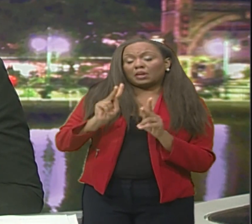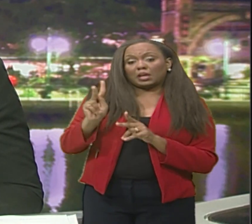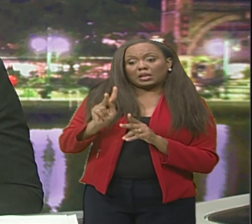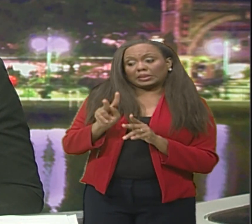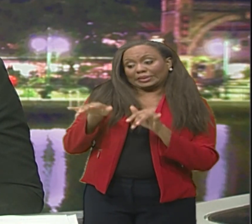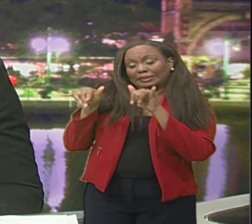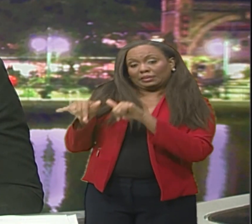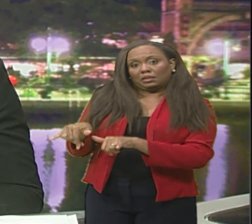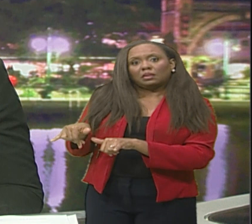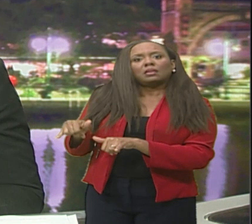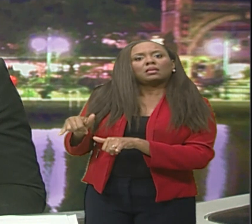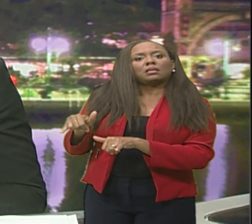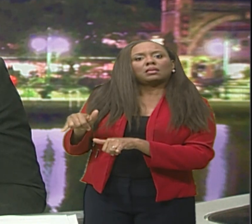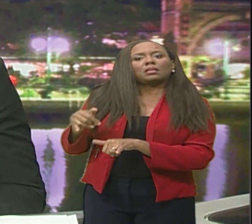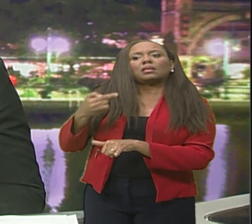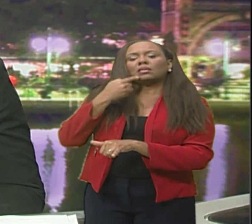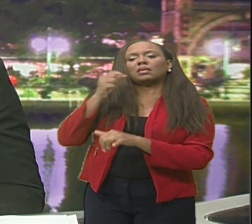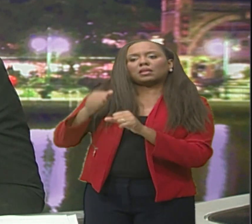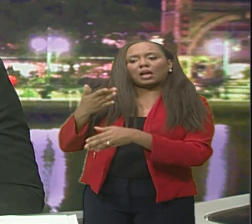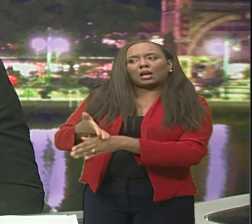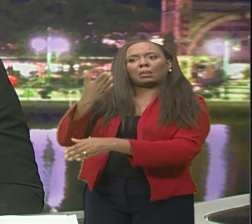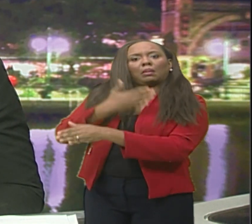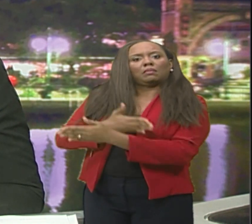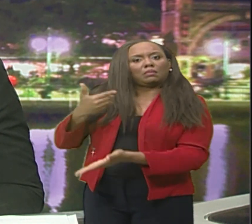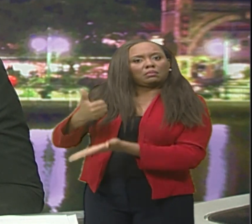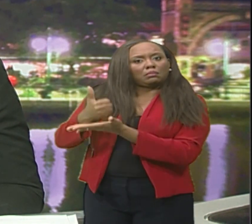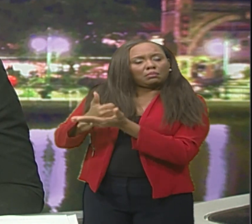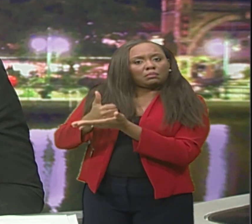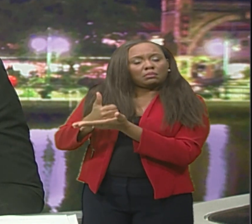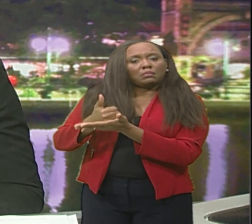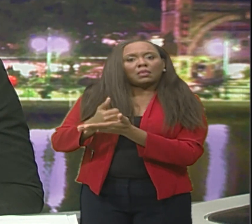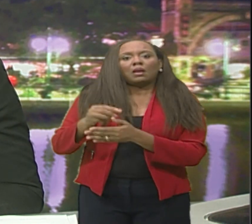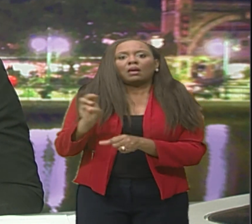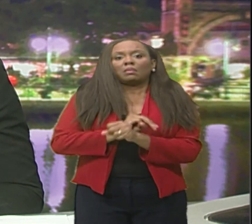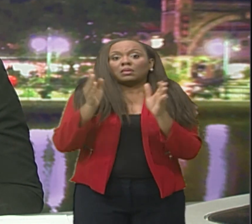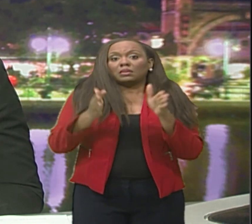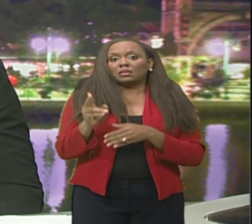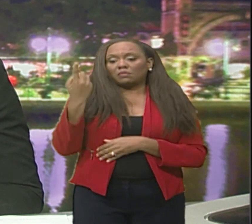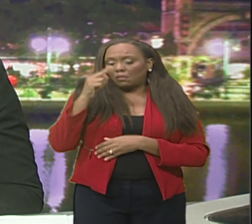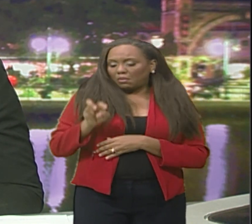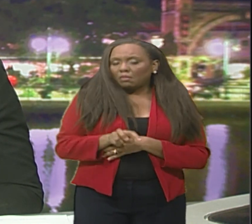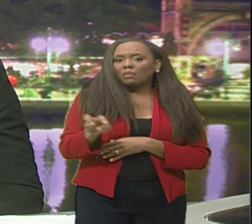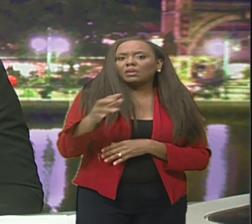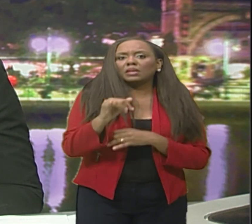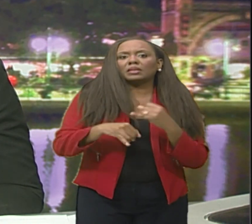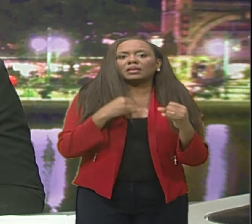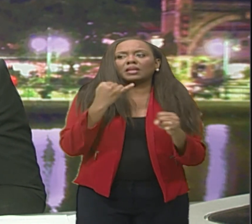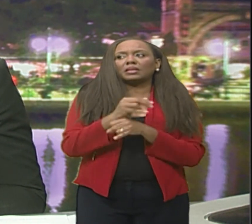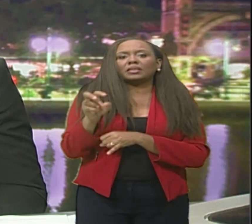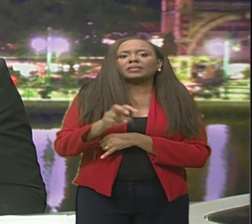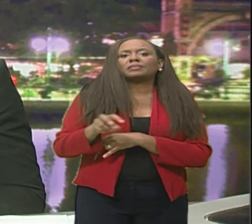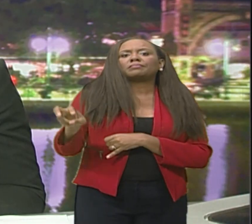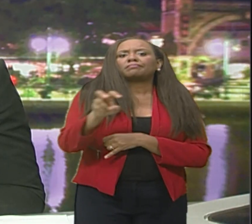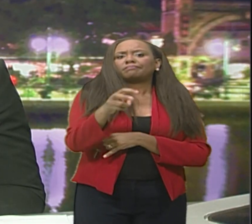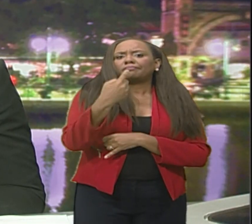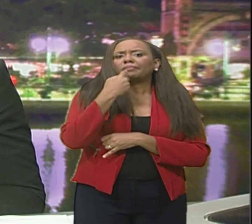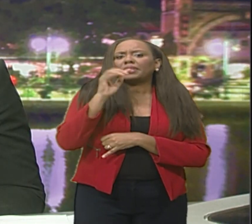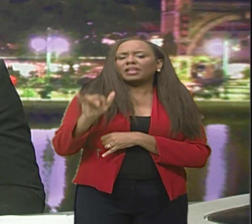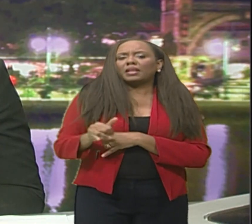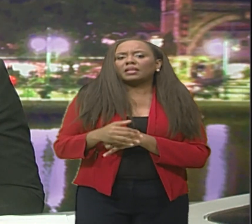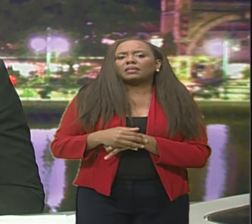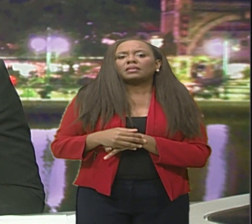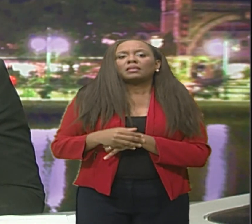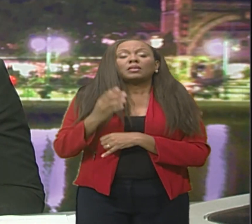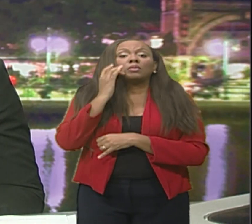ways to further assist them. This assurance from Acting Minister of Tourism and International Transport, Colin Jordan. It comes as the